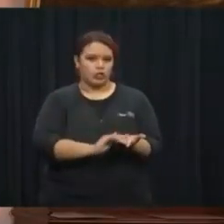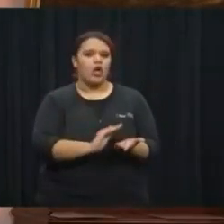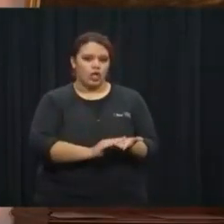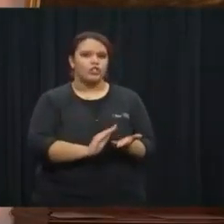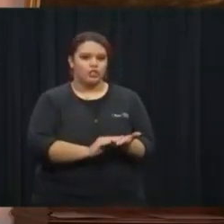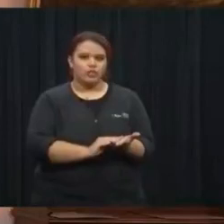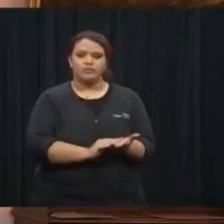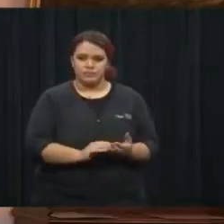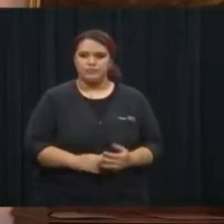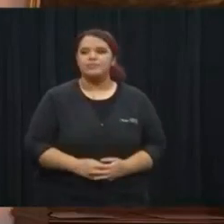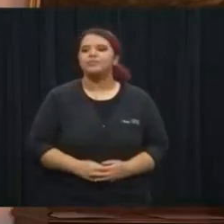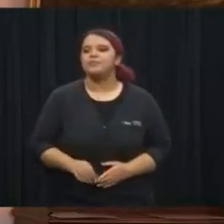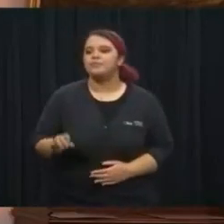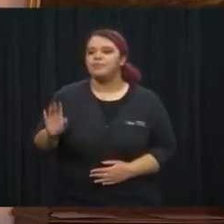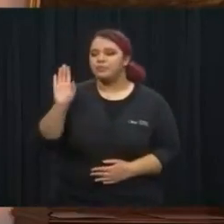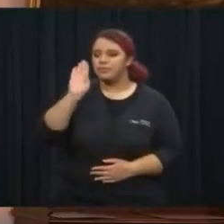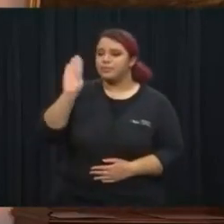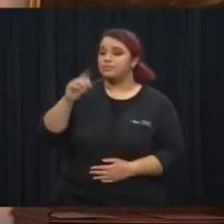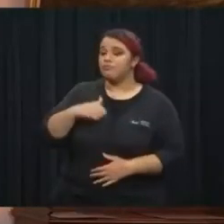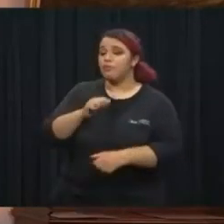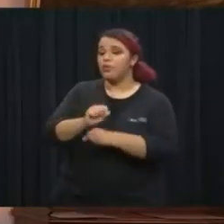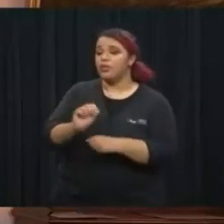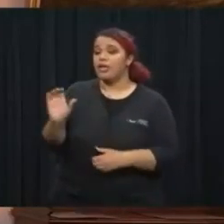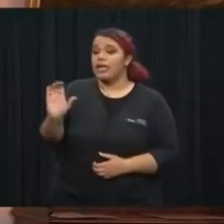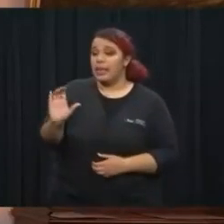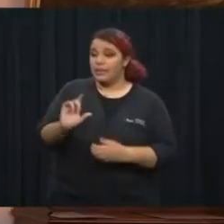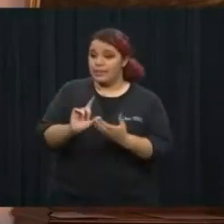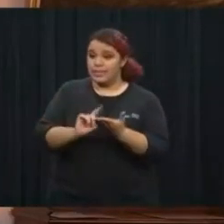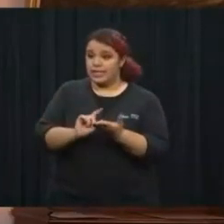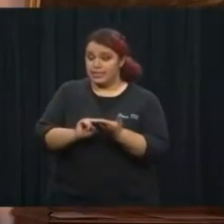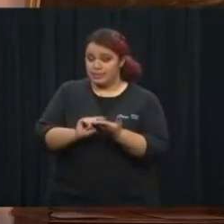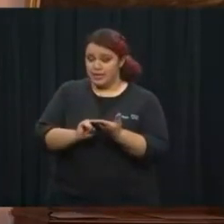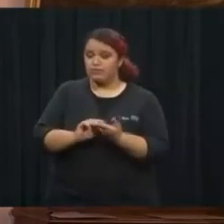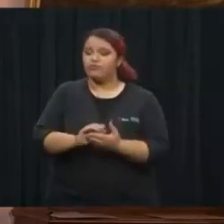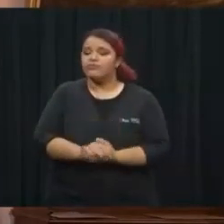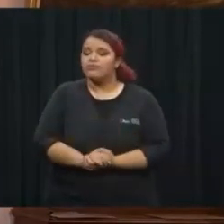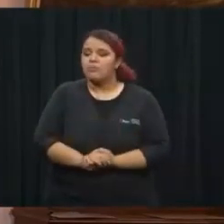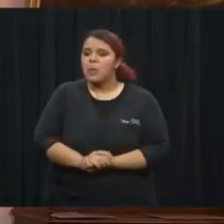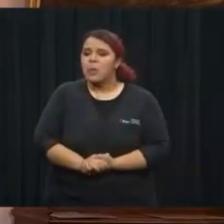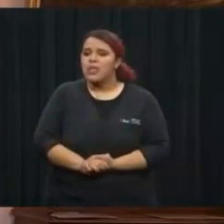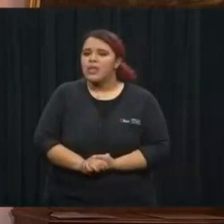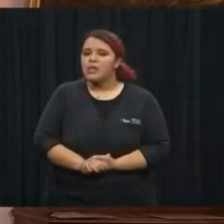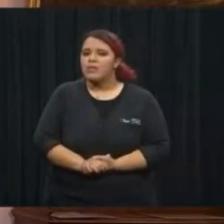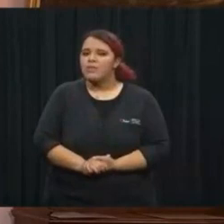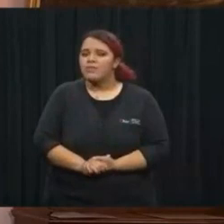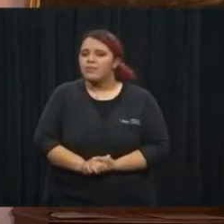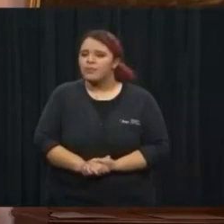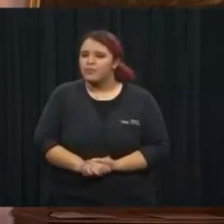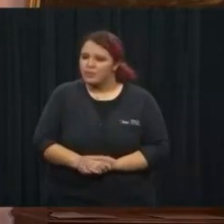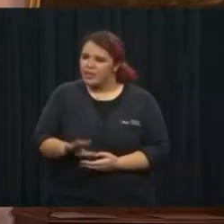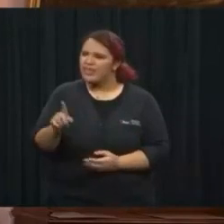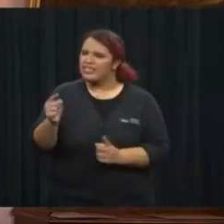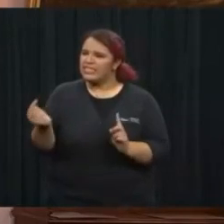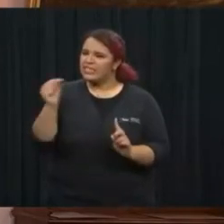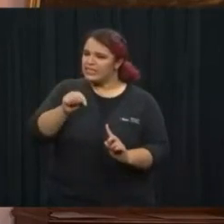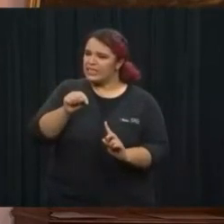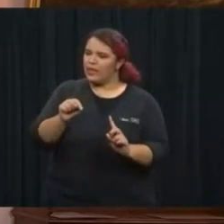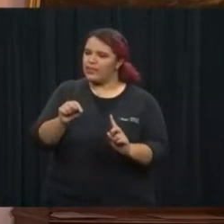today. And then your second question. Are pregnant women more at risk yes. of...